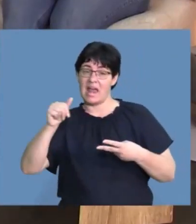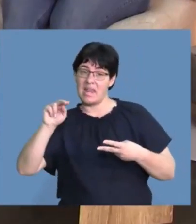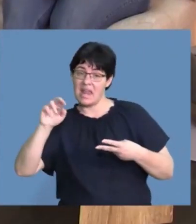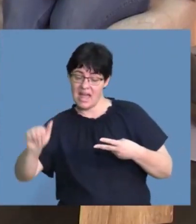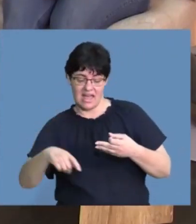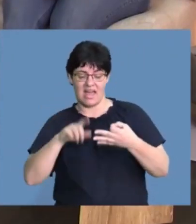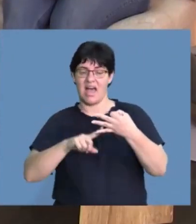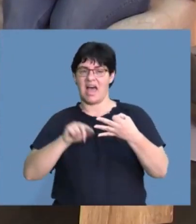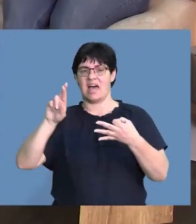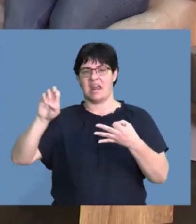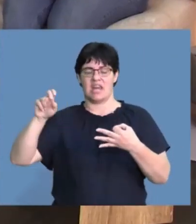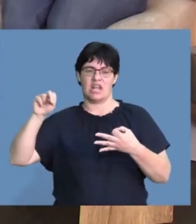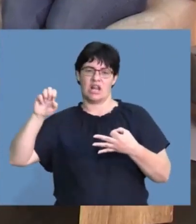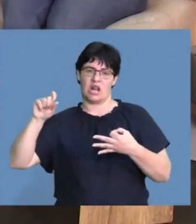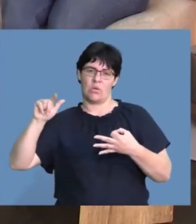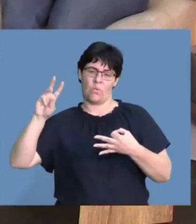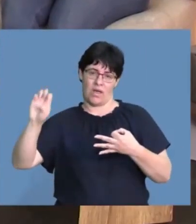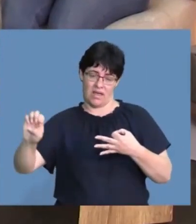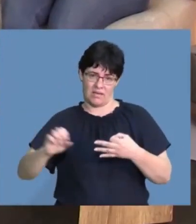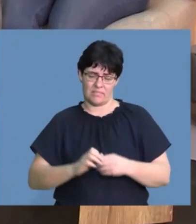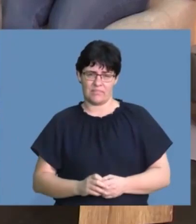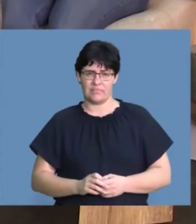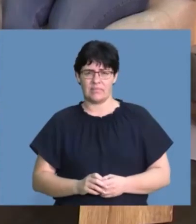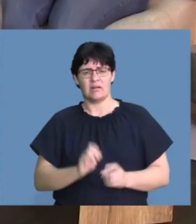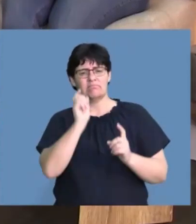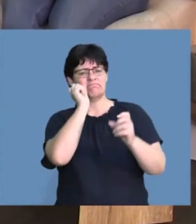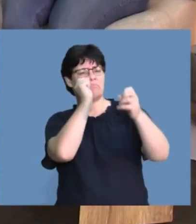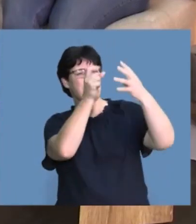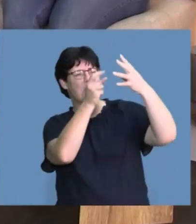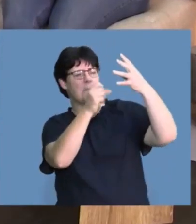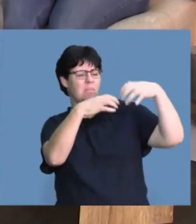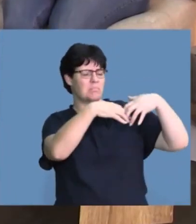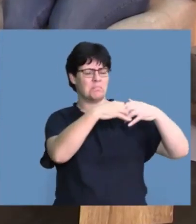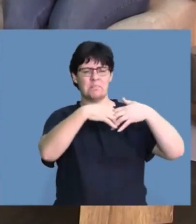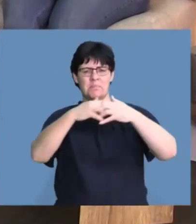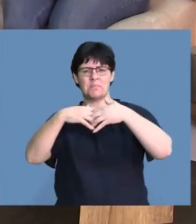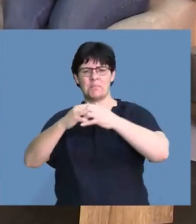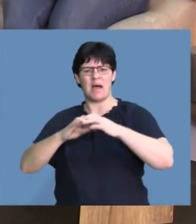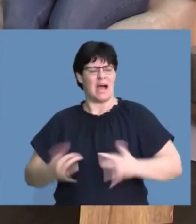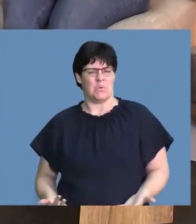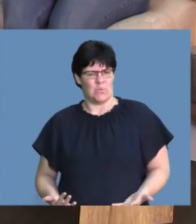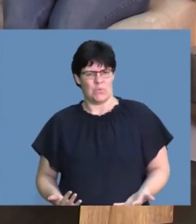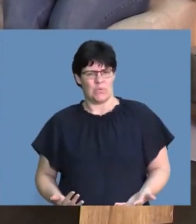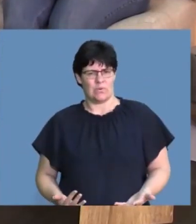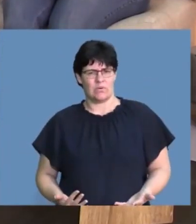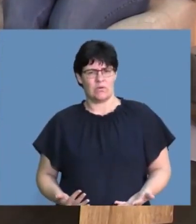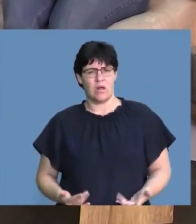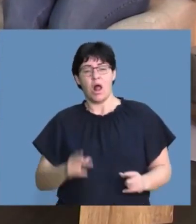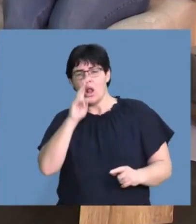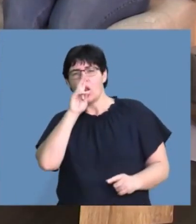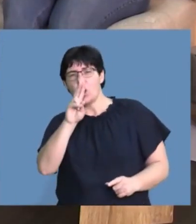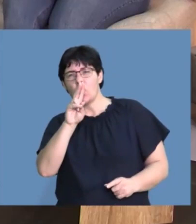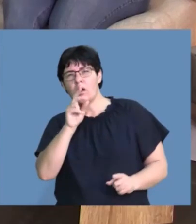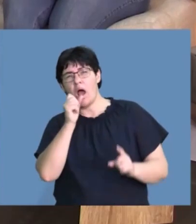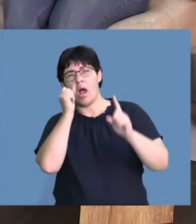I've got Renilwe with me. So goal setting, we want to talk about how do you set your goals and how to look at the bigger